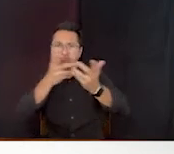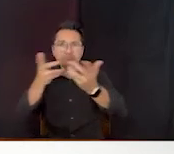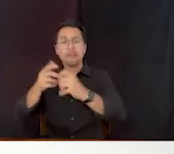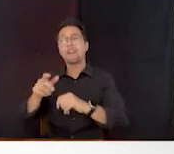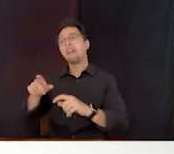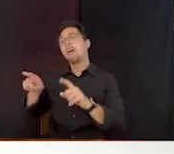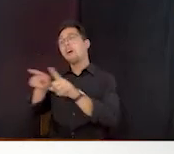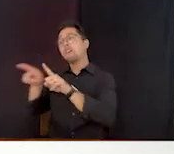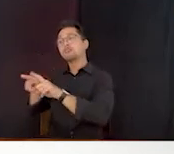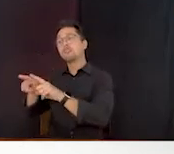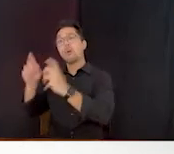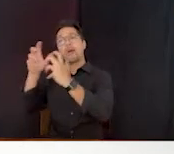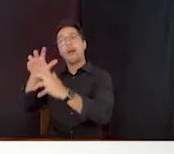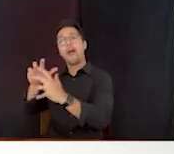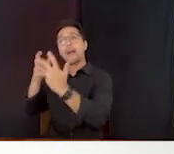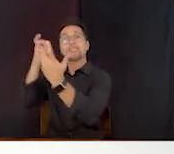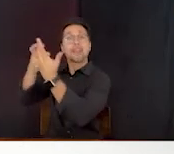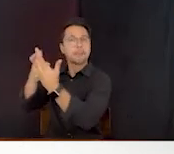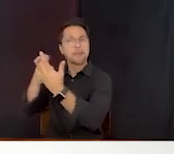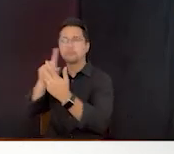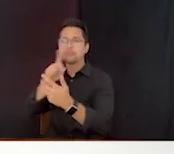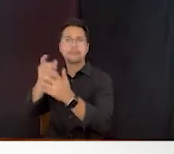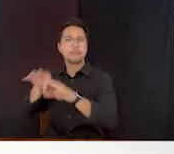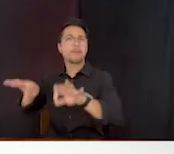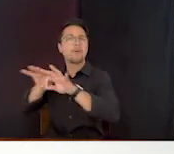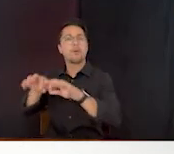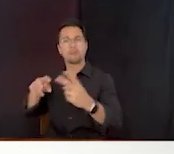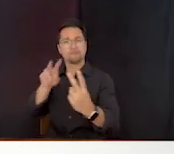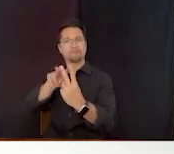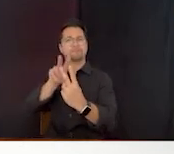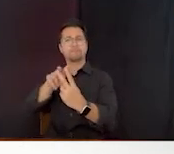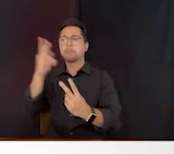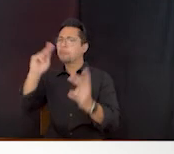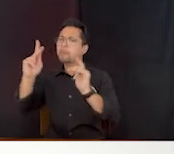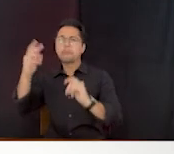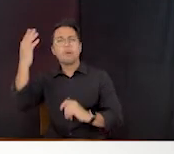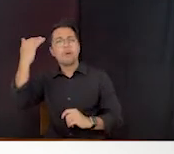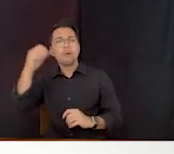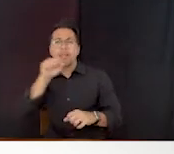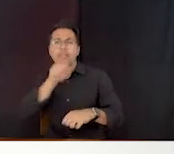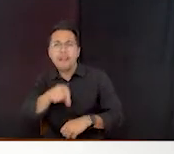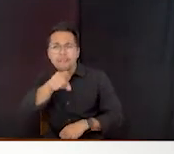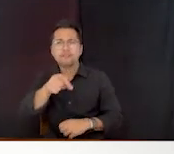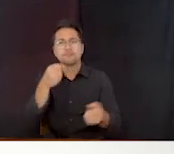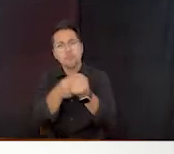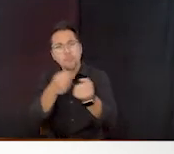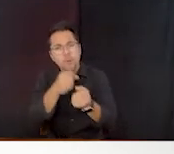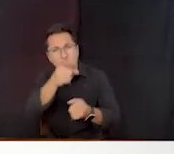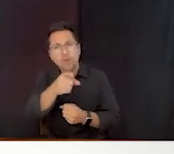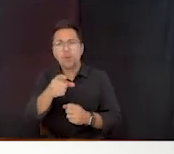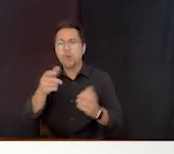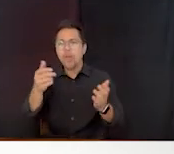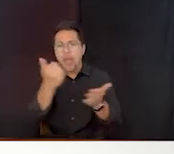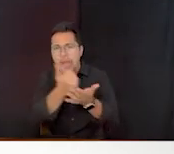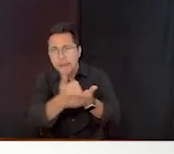is key. Those are my two takeaways, because people want to support you and help you and build you up. All you have to do is